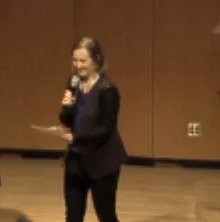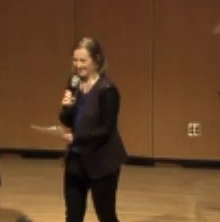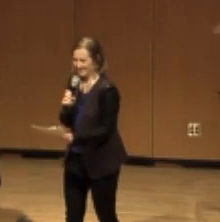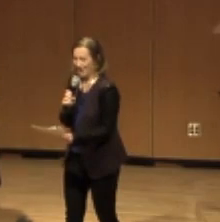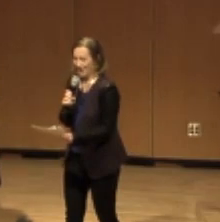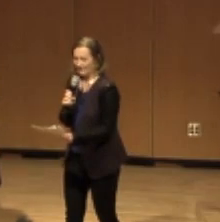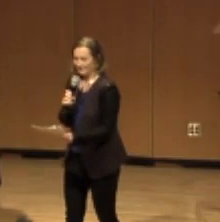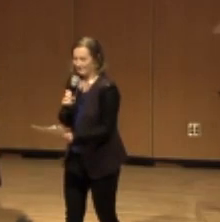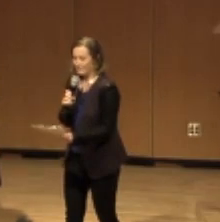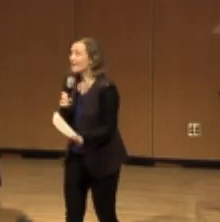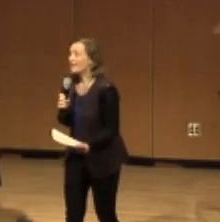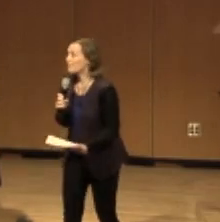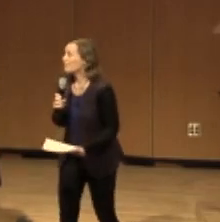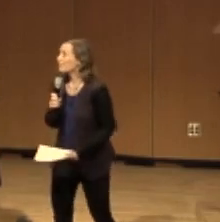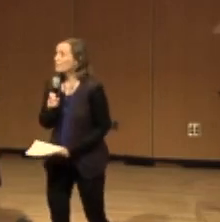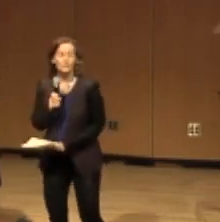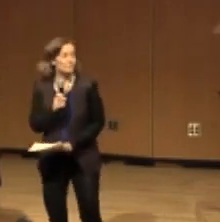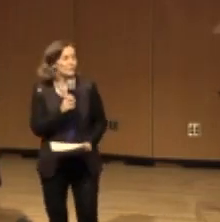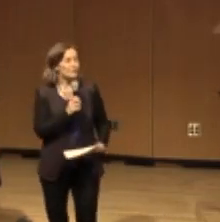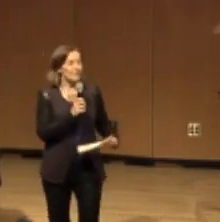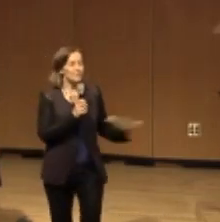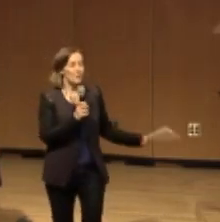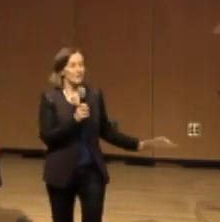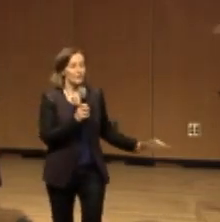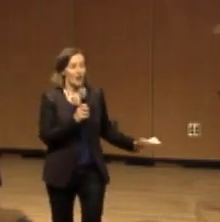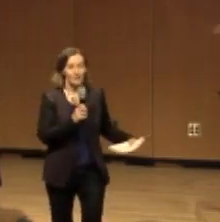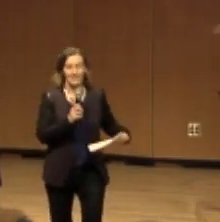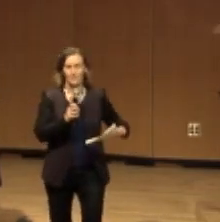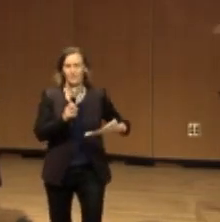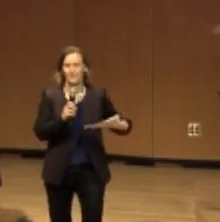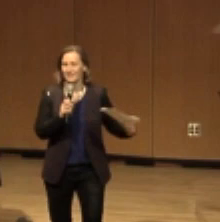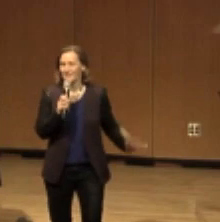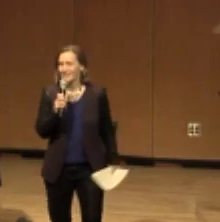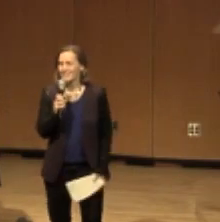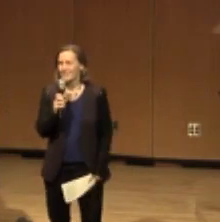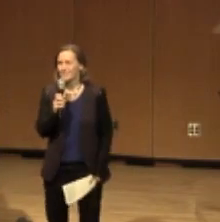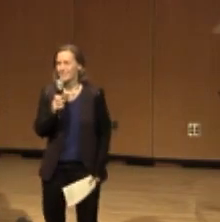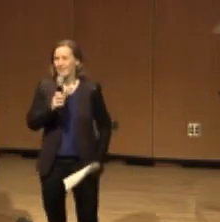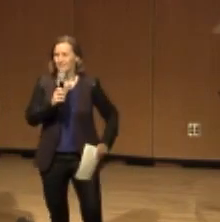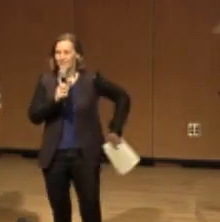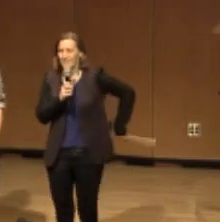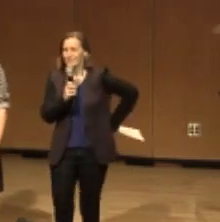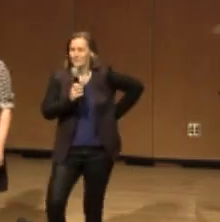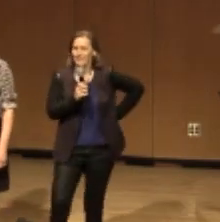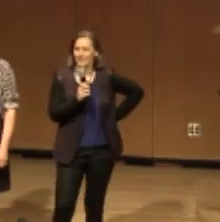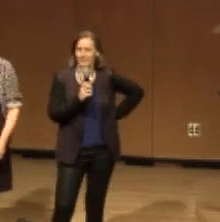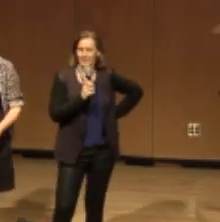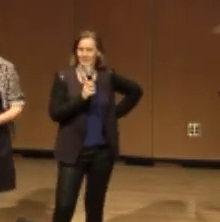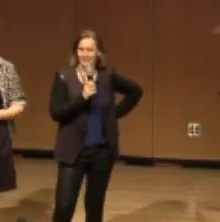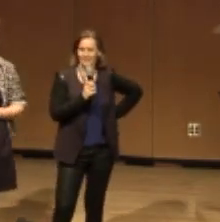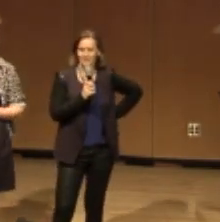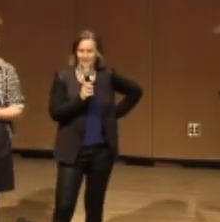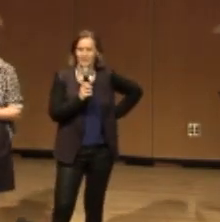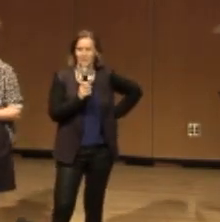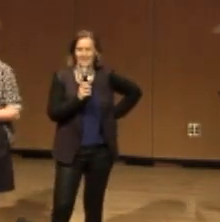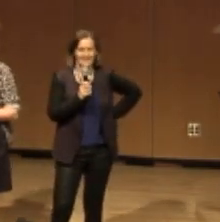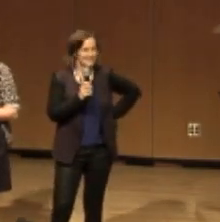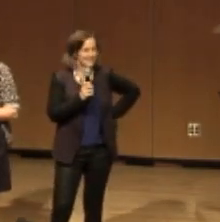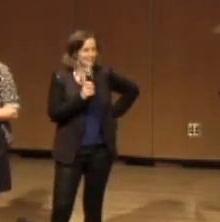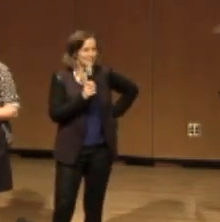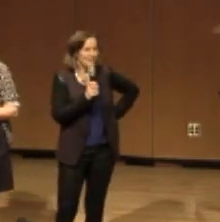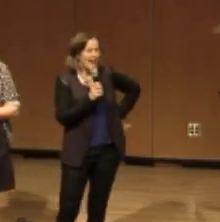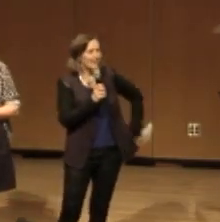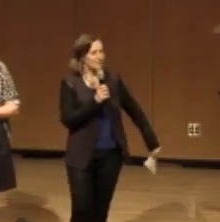I'm forgetting anyway we'll we'll we'll keep going along this whole it's funny with the microphone because you feel like you're like really